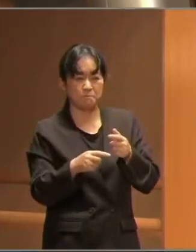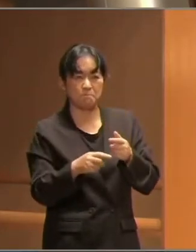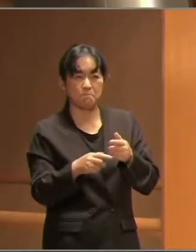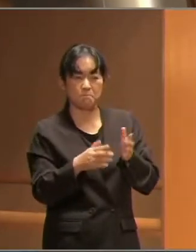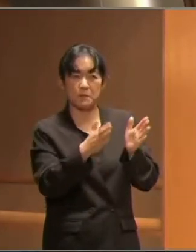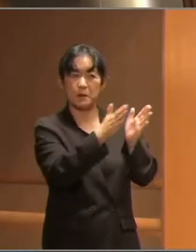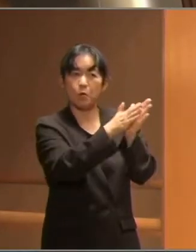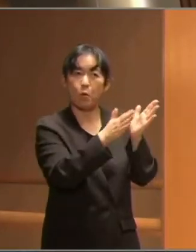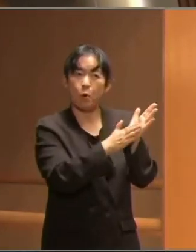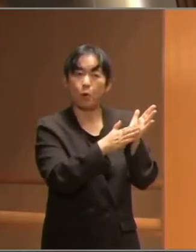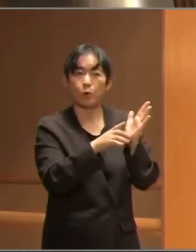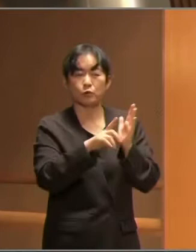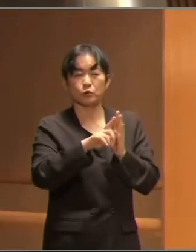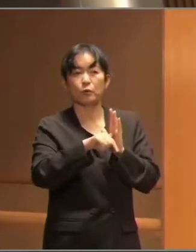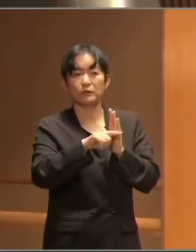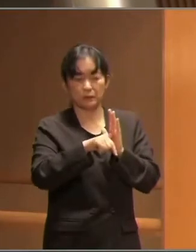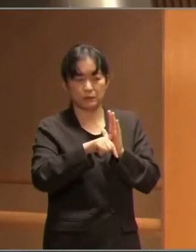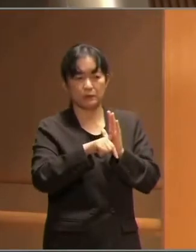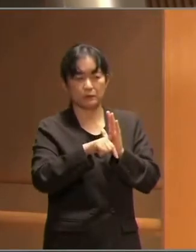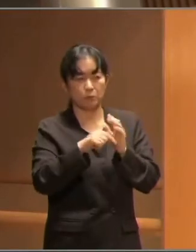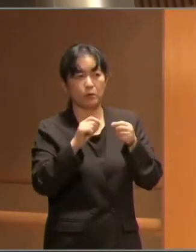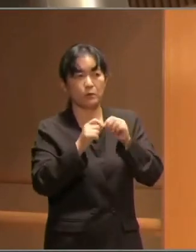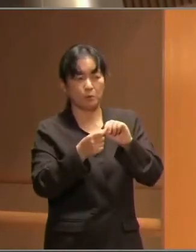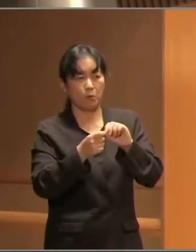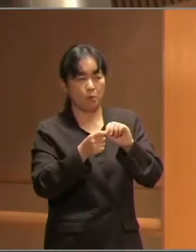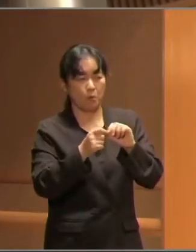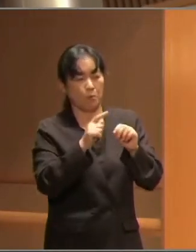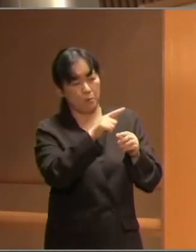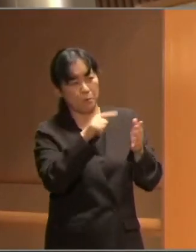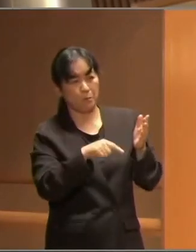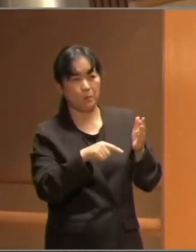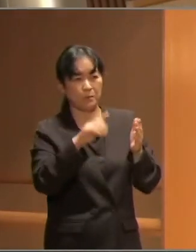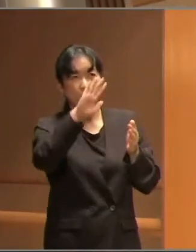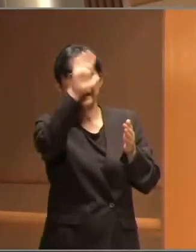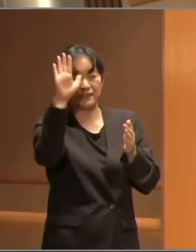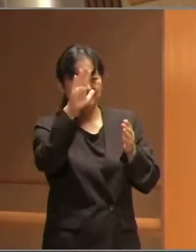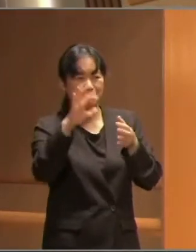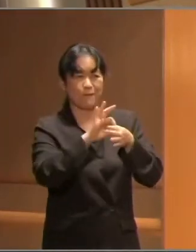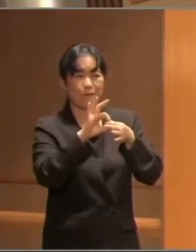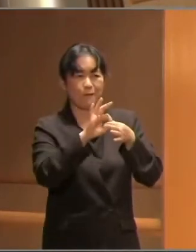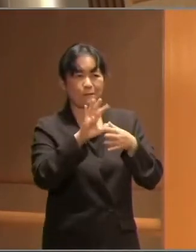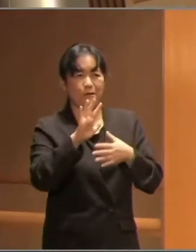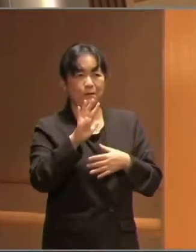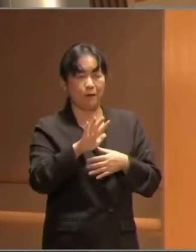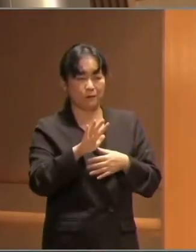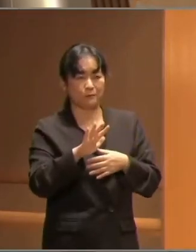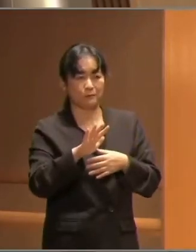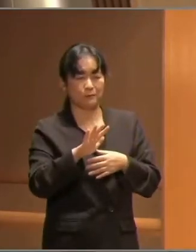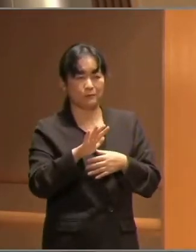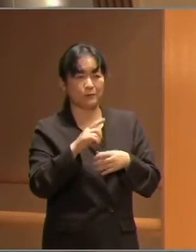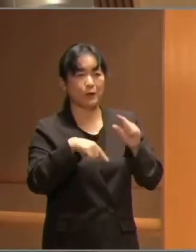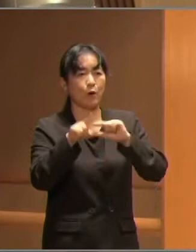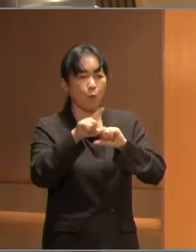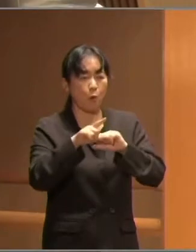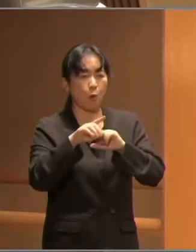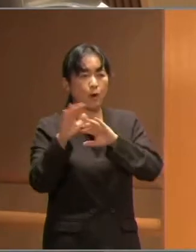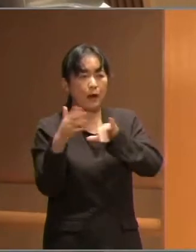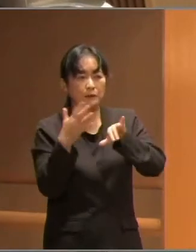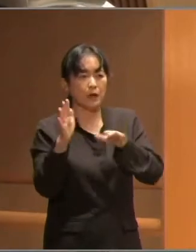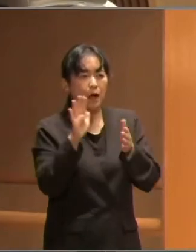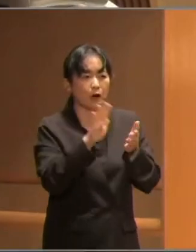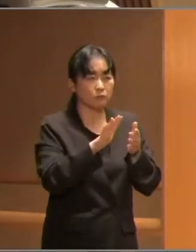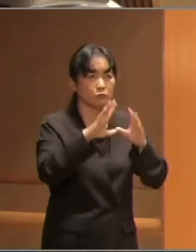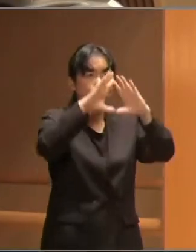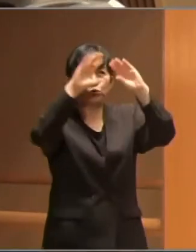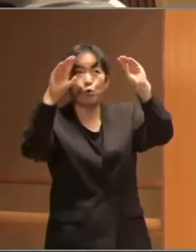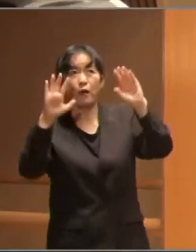weather condition is important. When the weather is cloudy, the color becomes blurred. And if